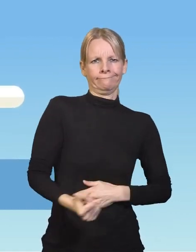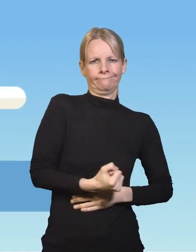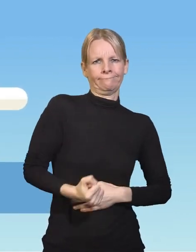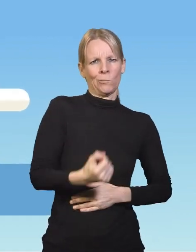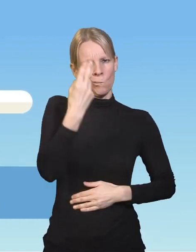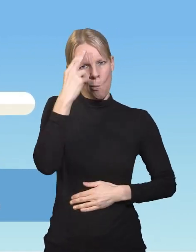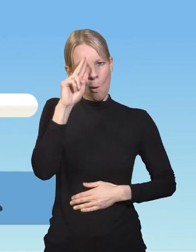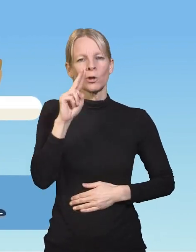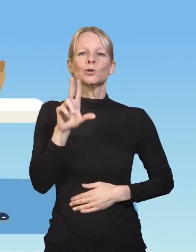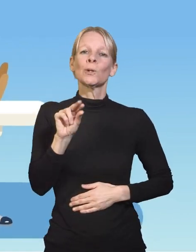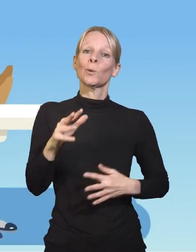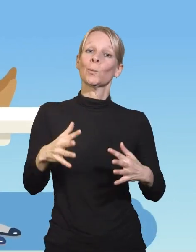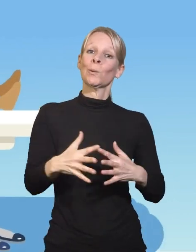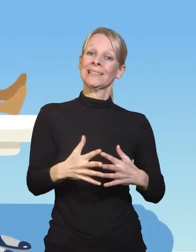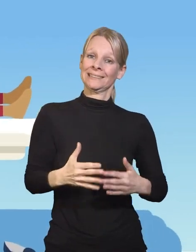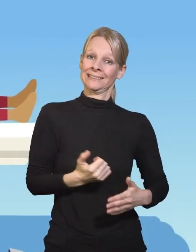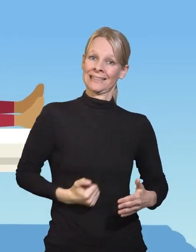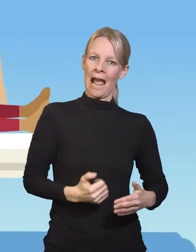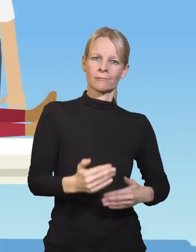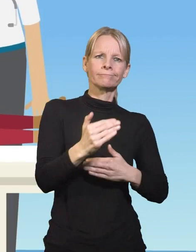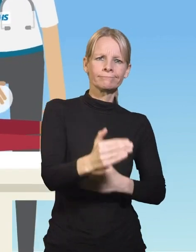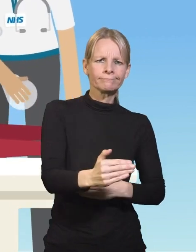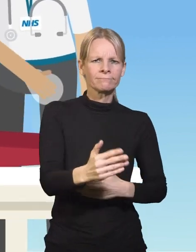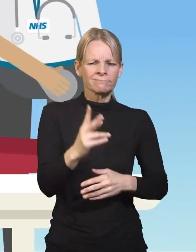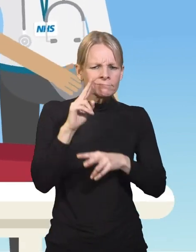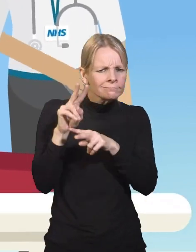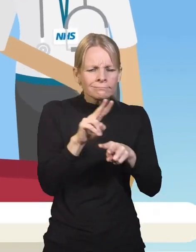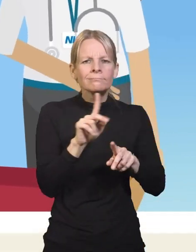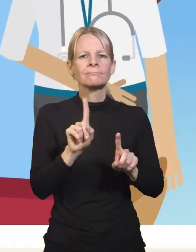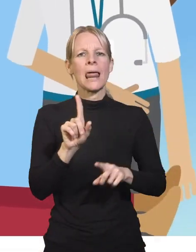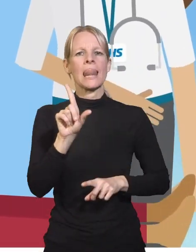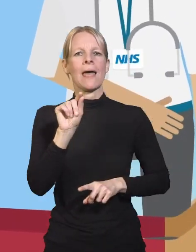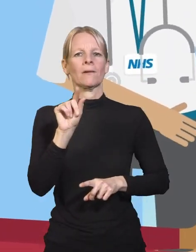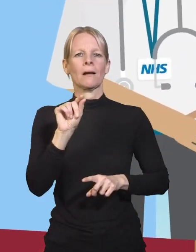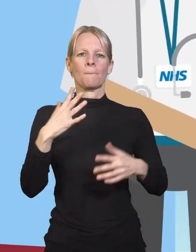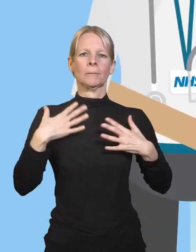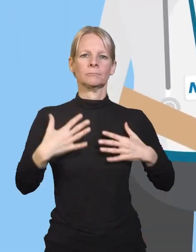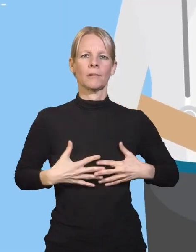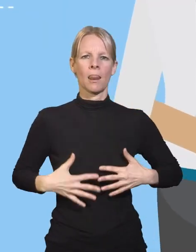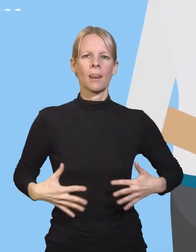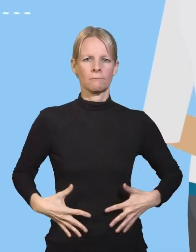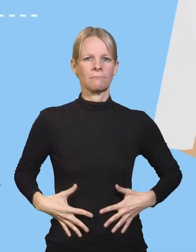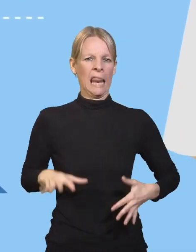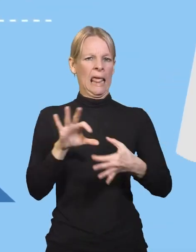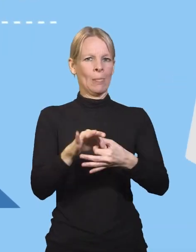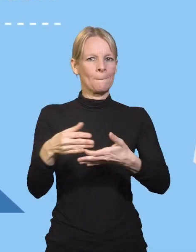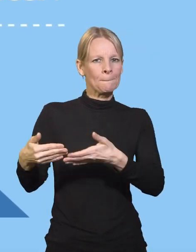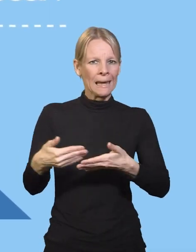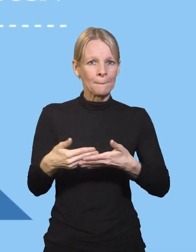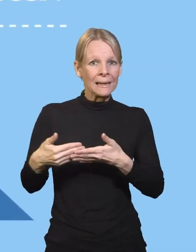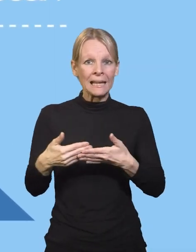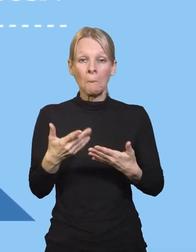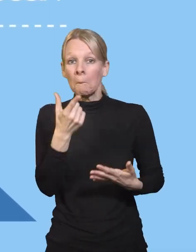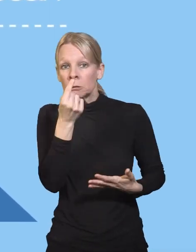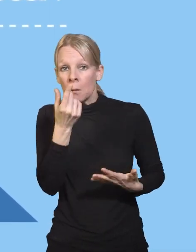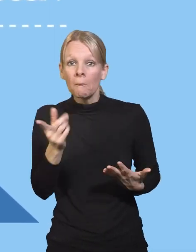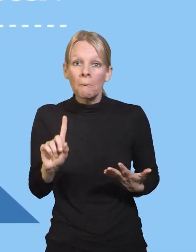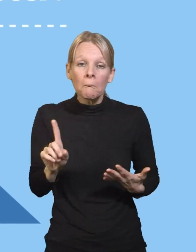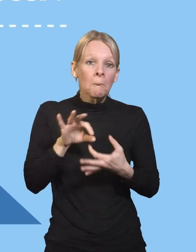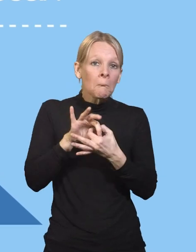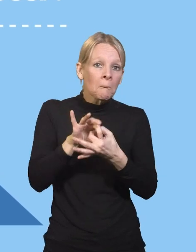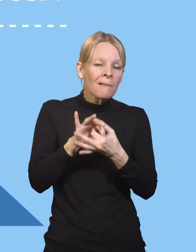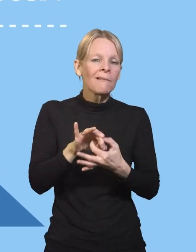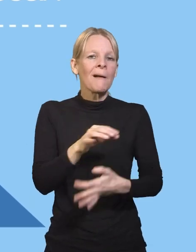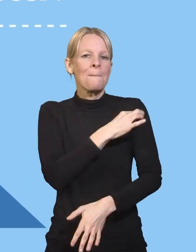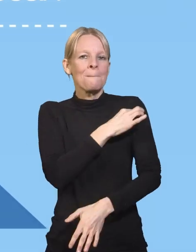another ultrasound scan called the 20-week scan. It looks for 11 physical conditions in her baby, for example, relating to the